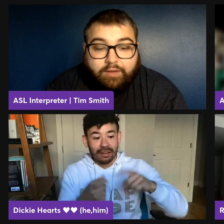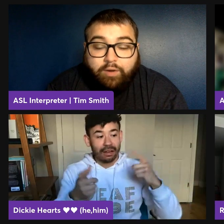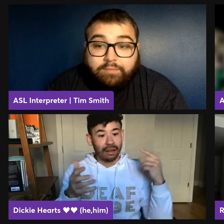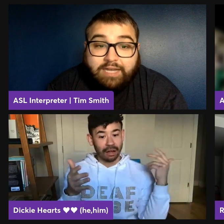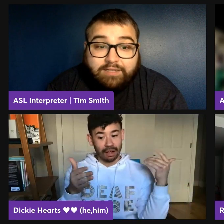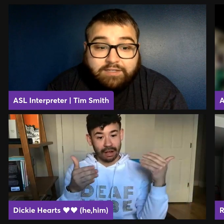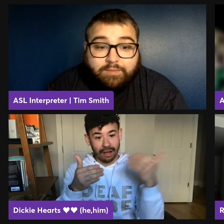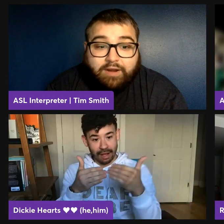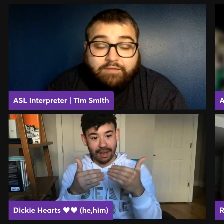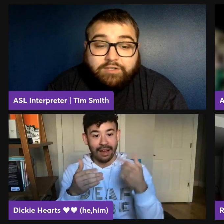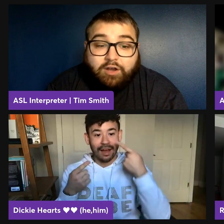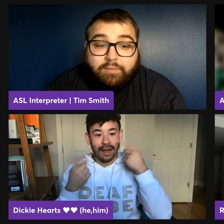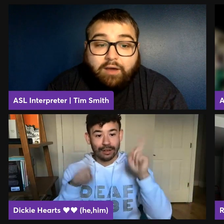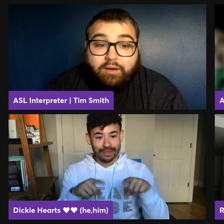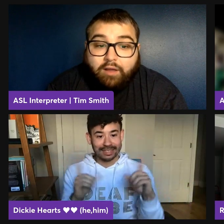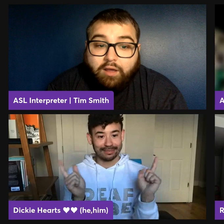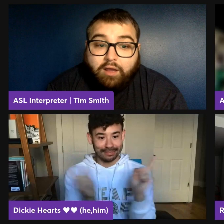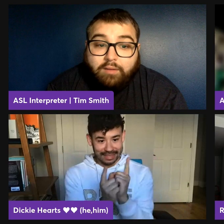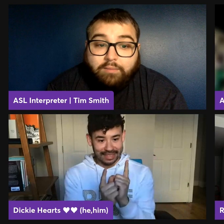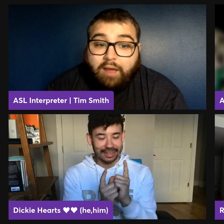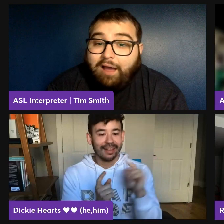So like when I'm texting someone,